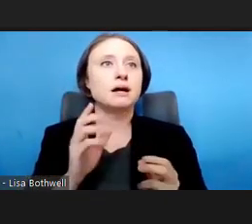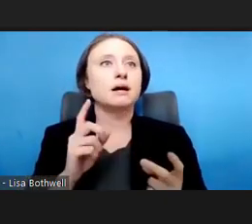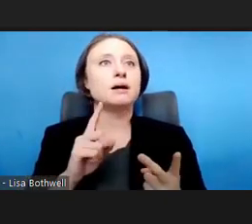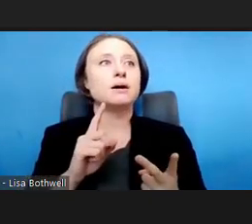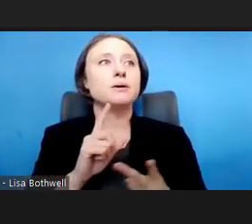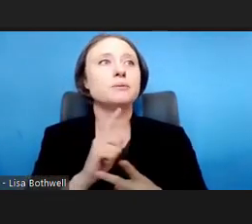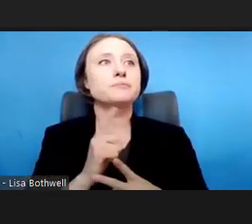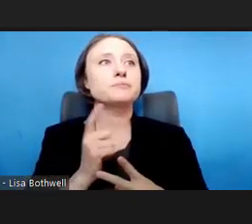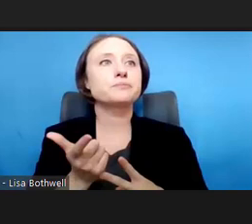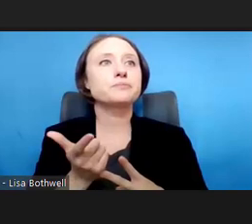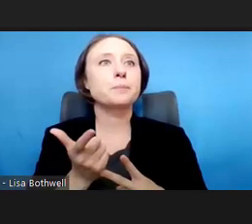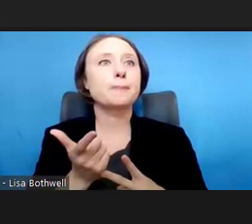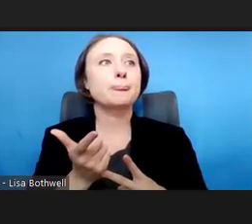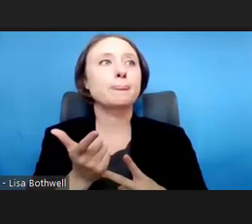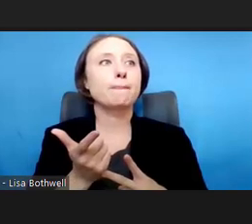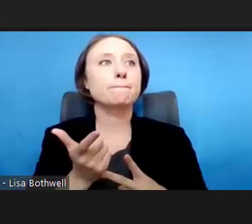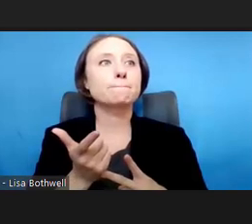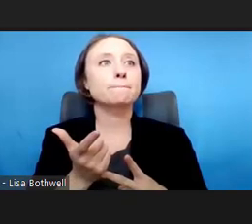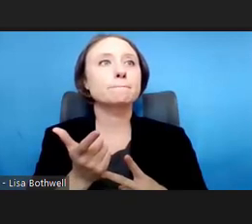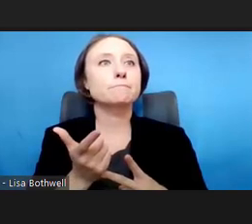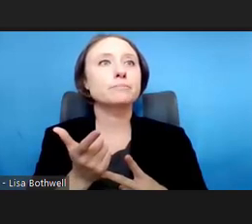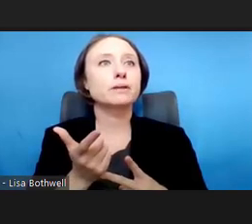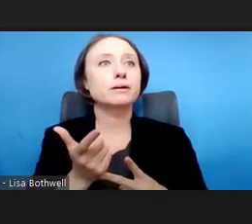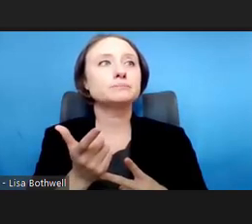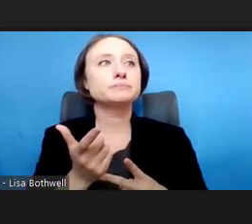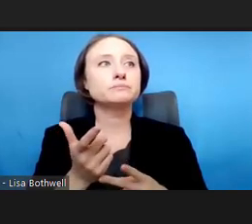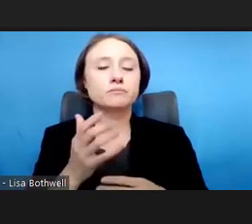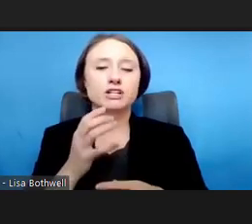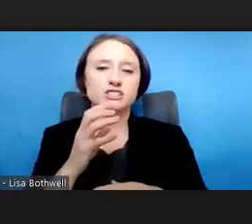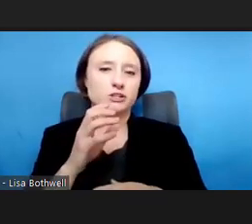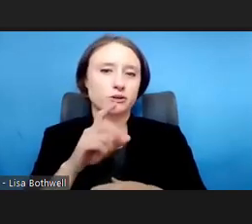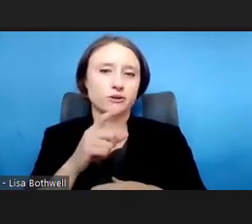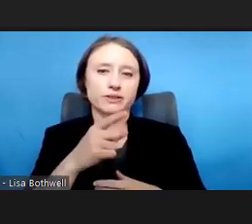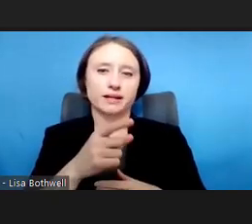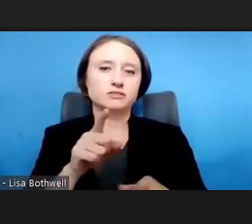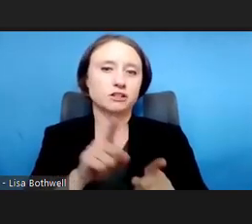costs, which were included in some state requests.